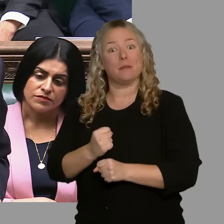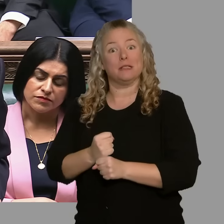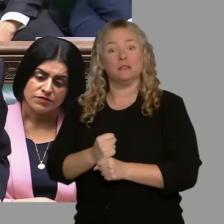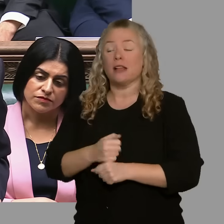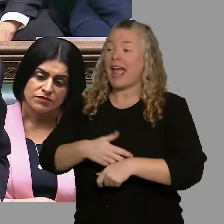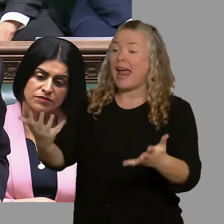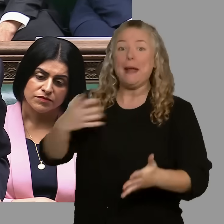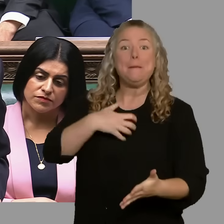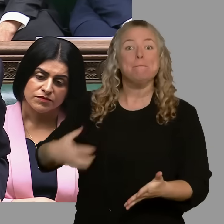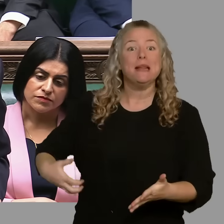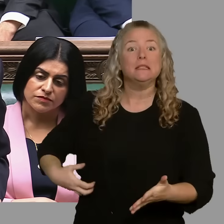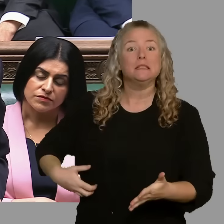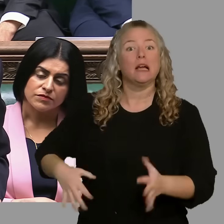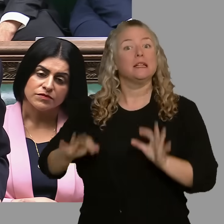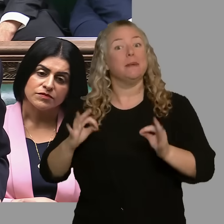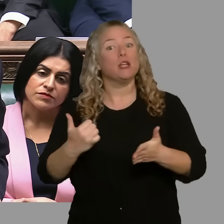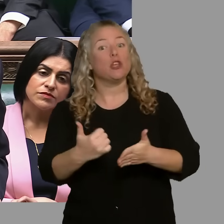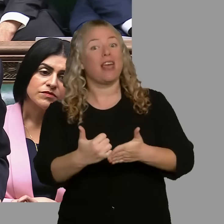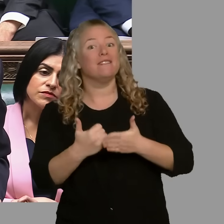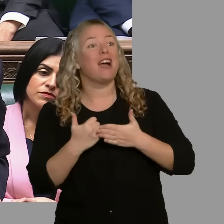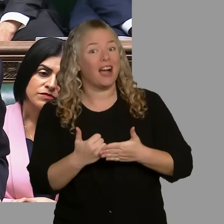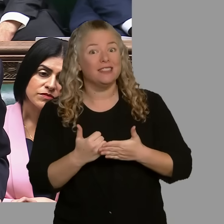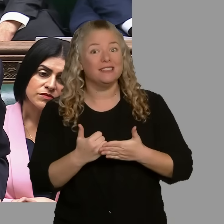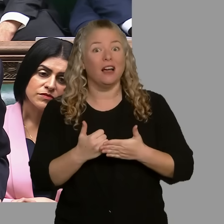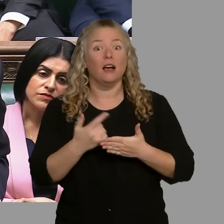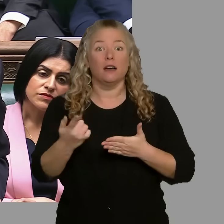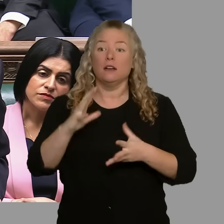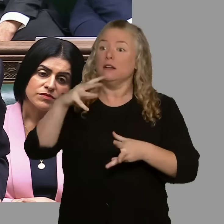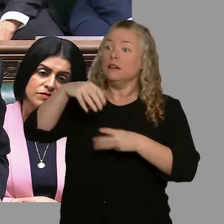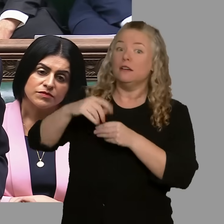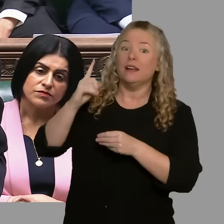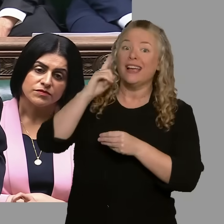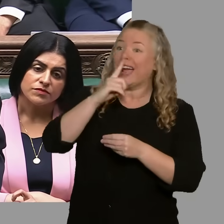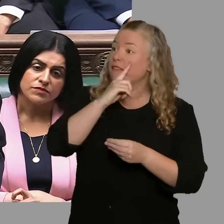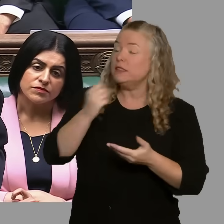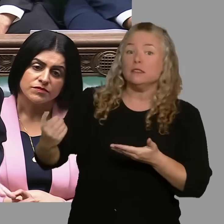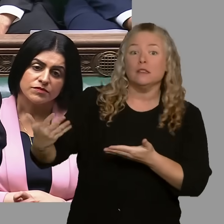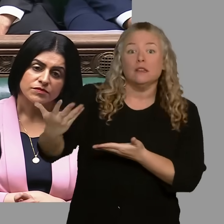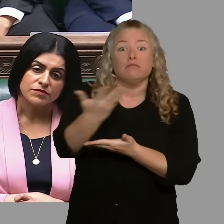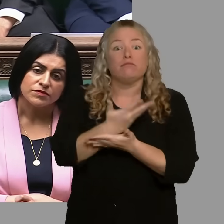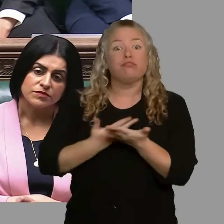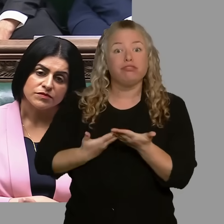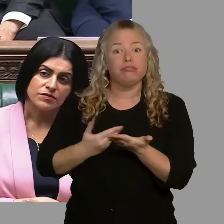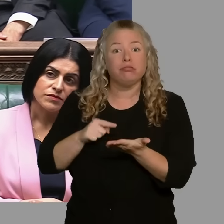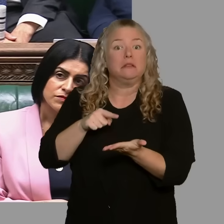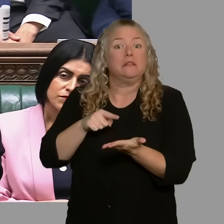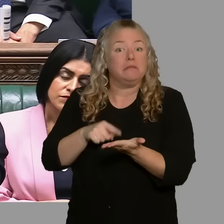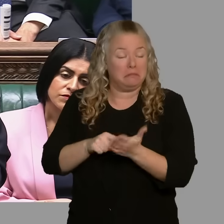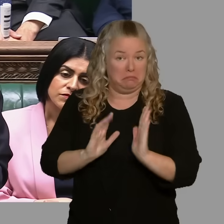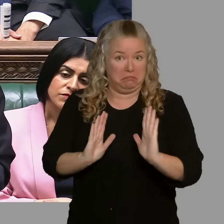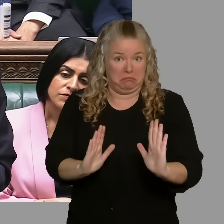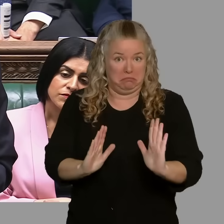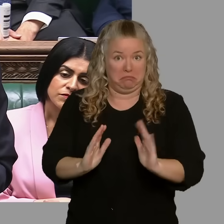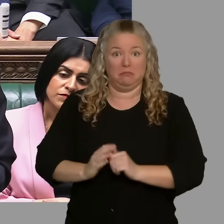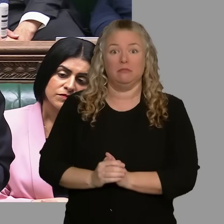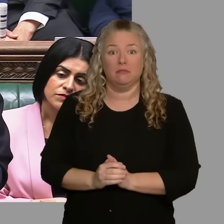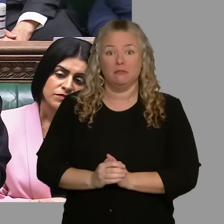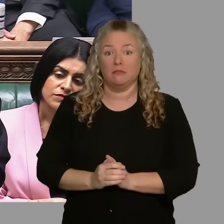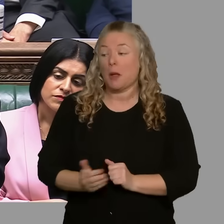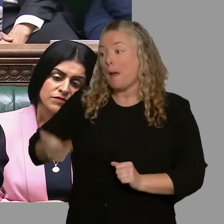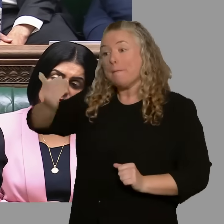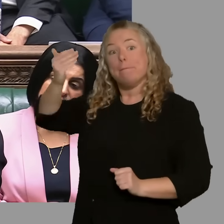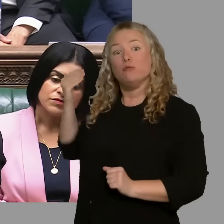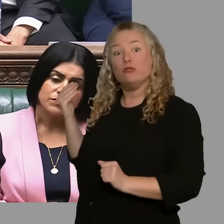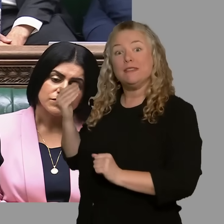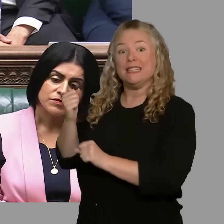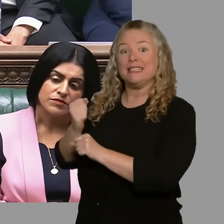the previous government in relation to the involvement of ministers or special advisors. If the Leader of the Opposition knows the answer to that question, and I